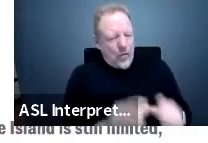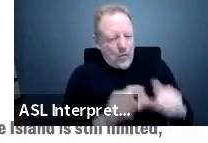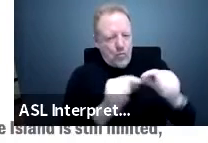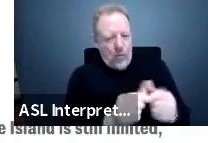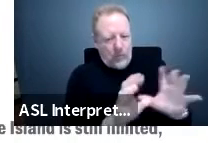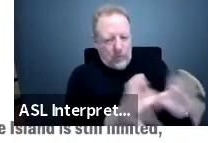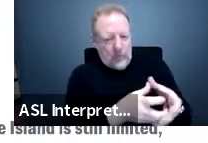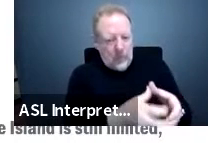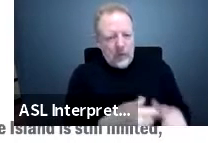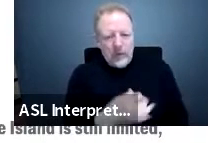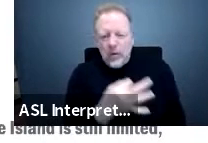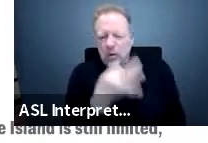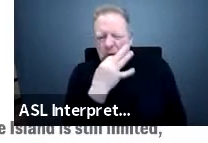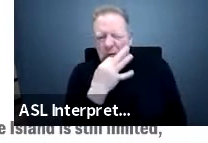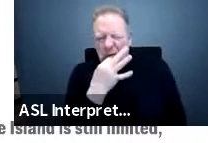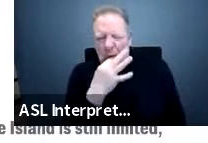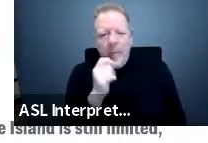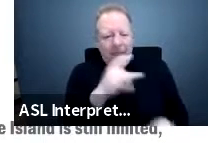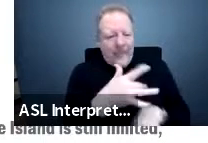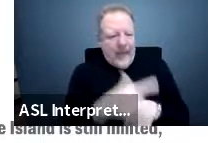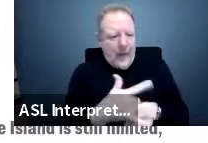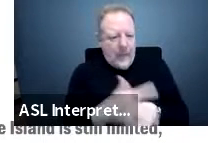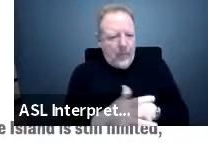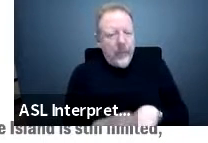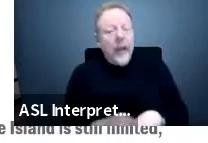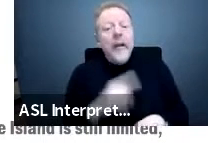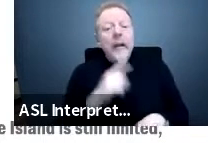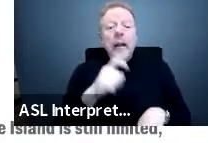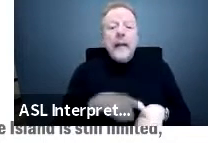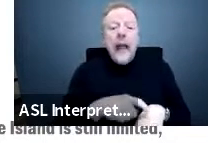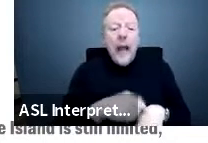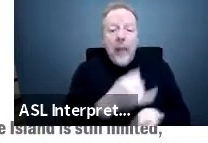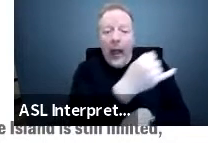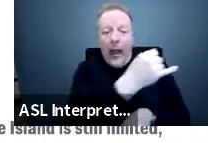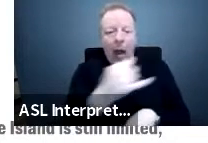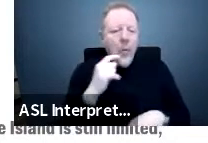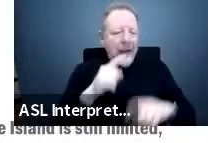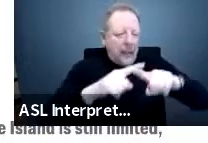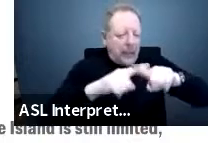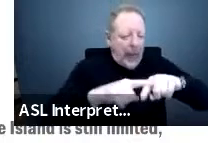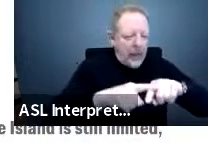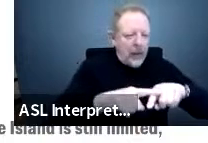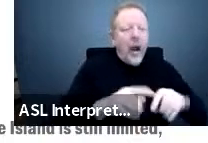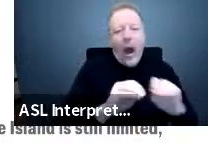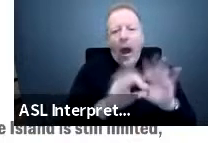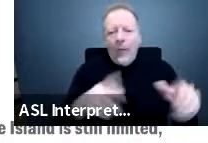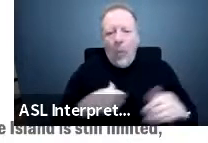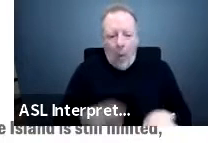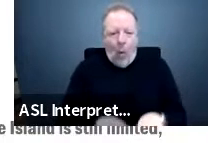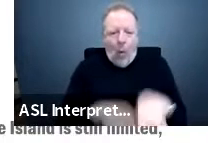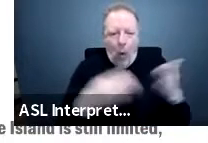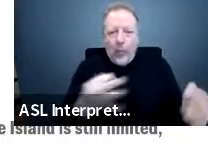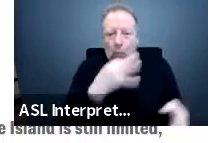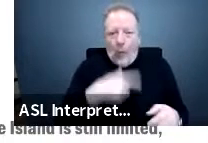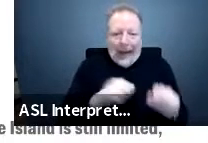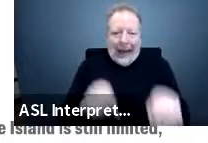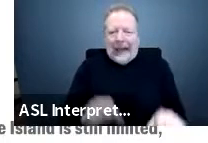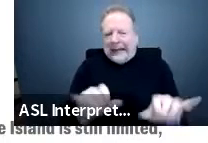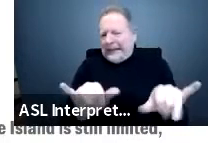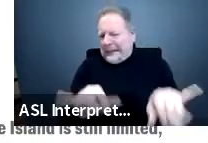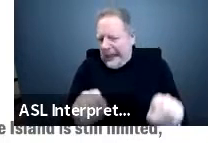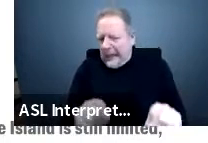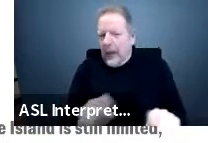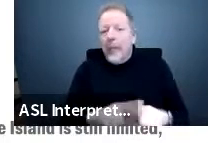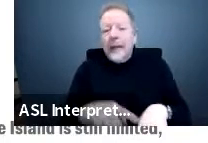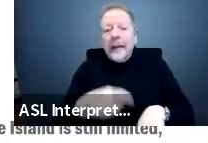and we're on the verge of opening it up. Again, the timeline is going to depend a little bit. We're going to obviously open it up as soon as we can.